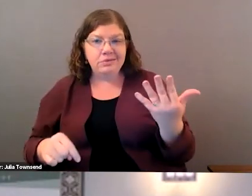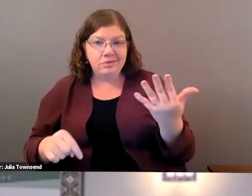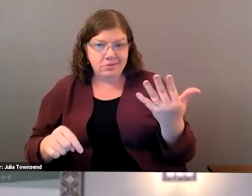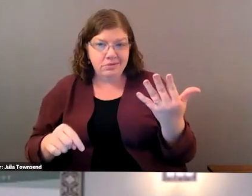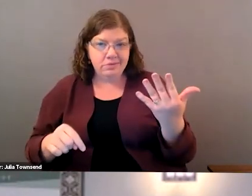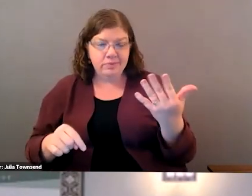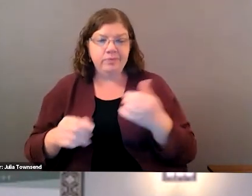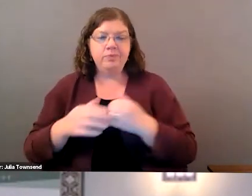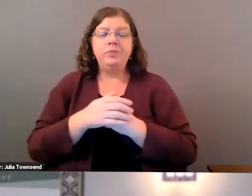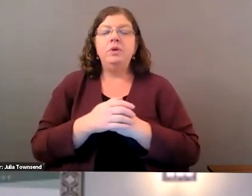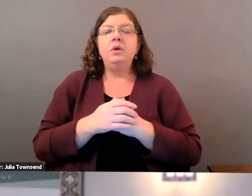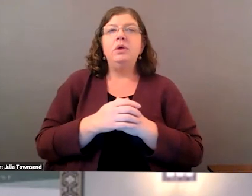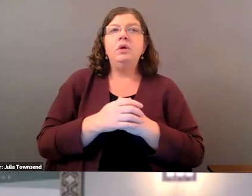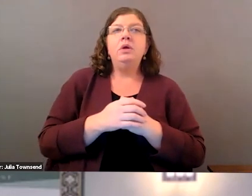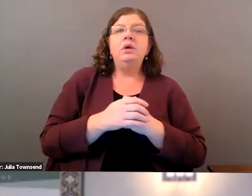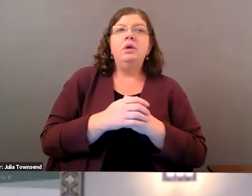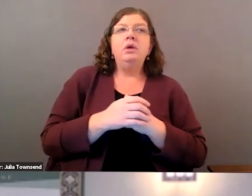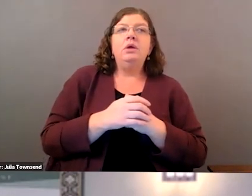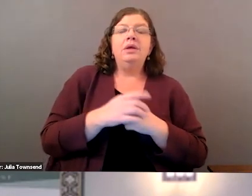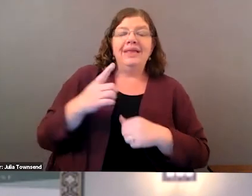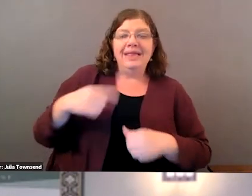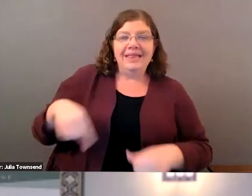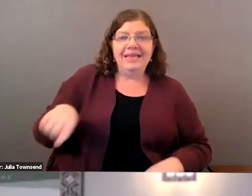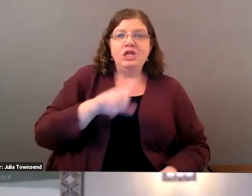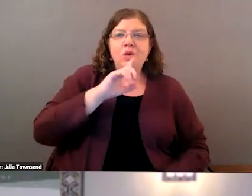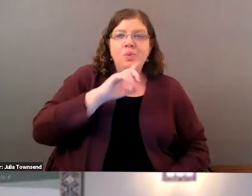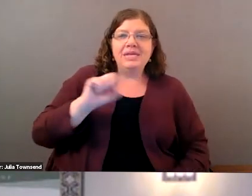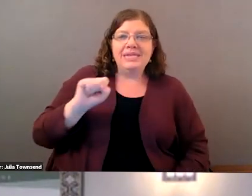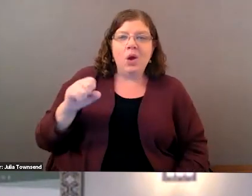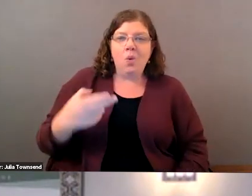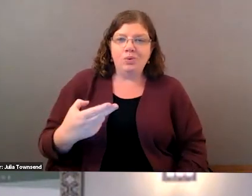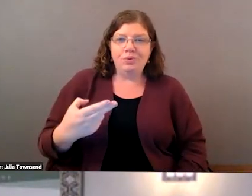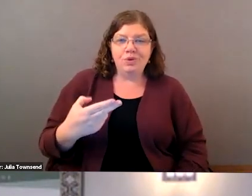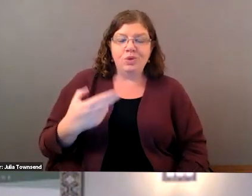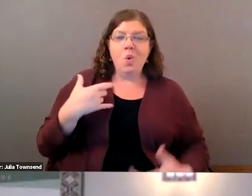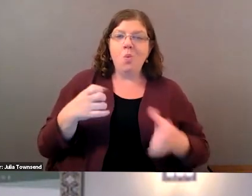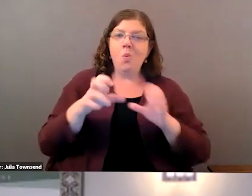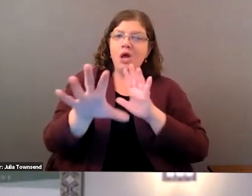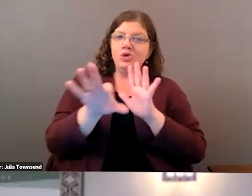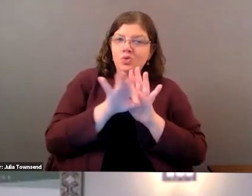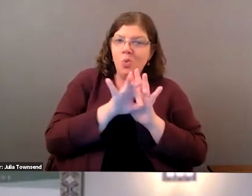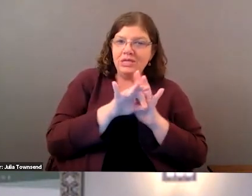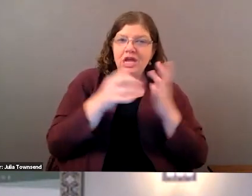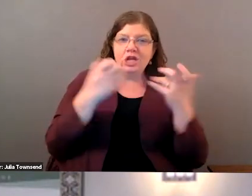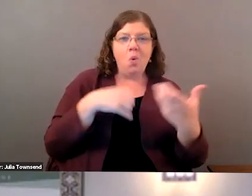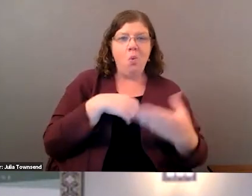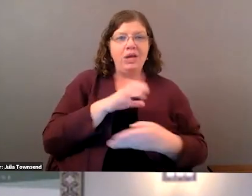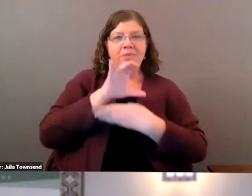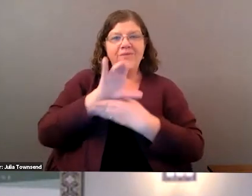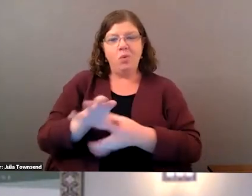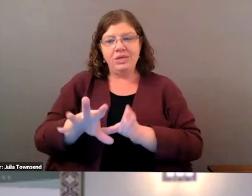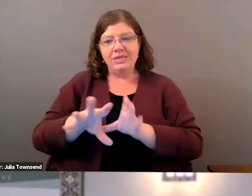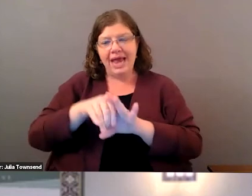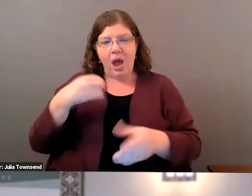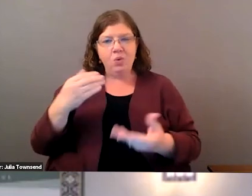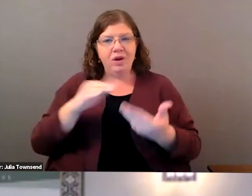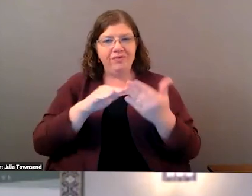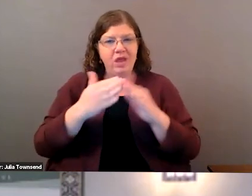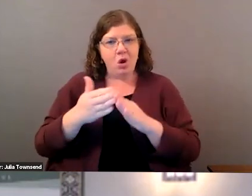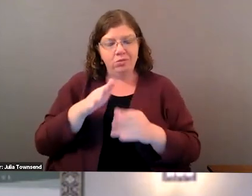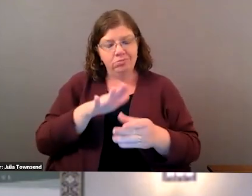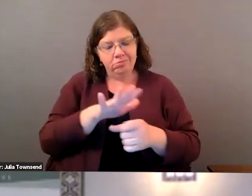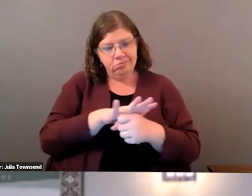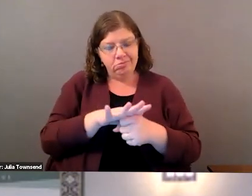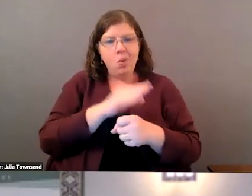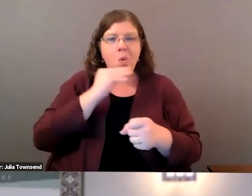families. These are the real stakeholders that want choice and don't want to be forced out of their neighborhood school